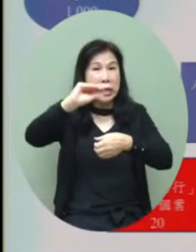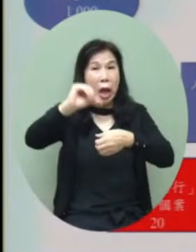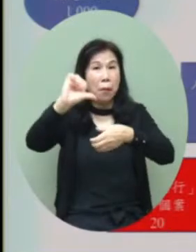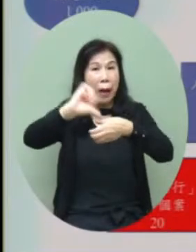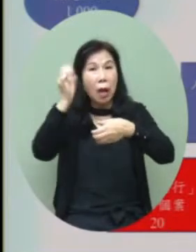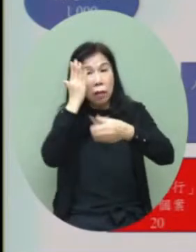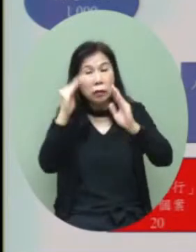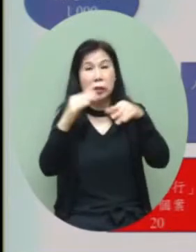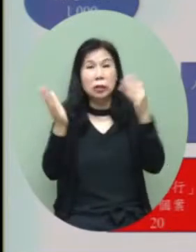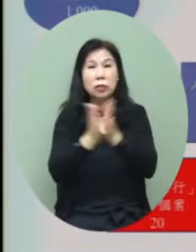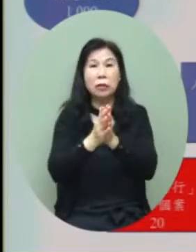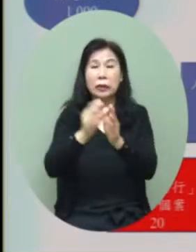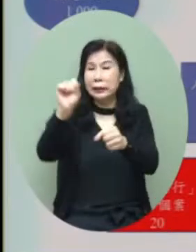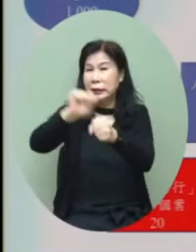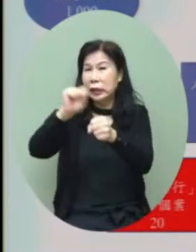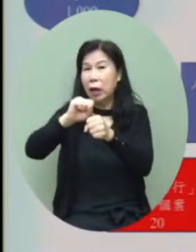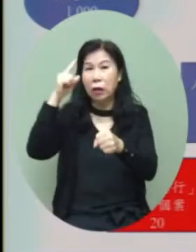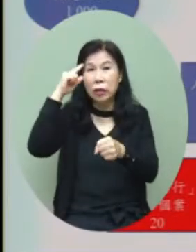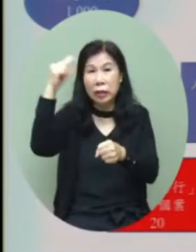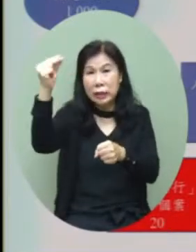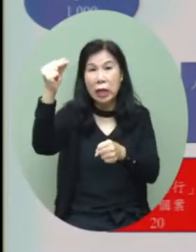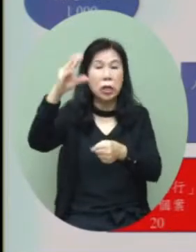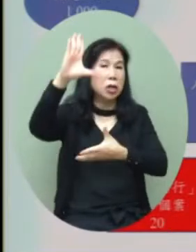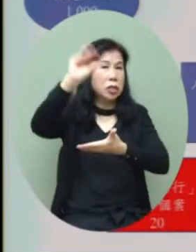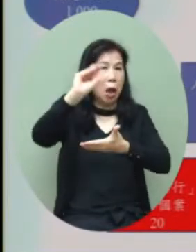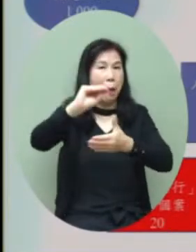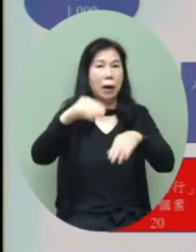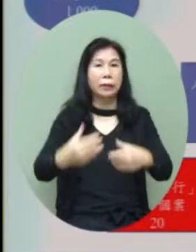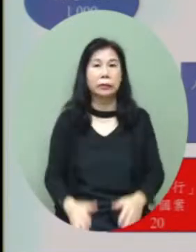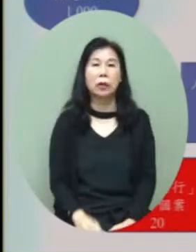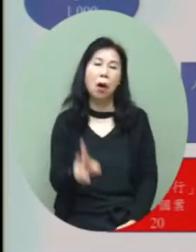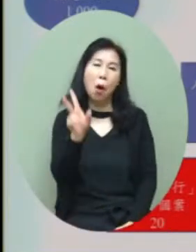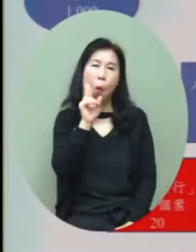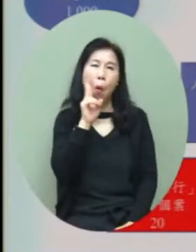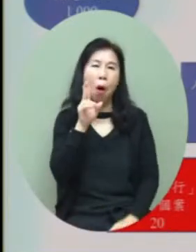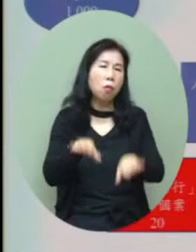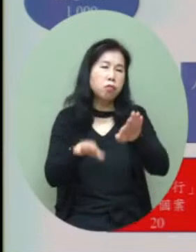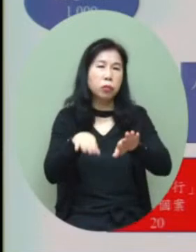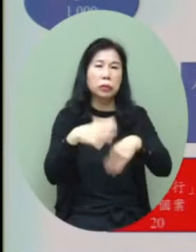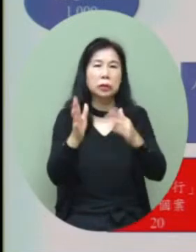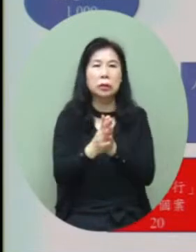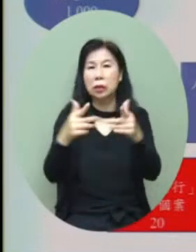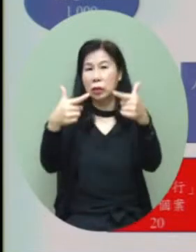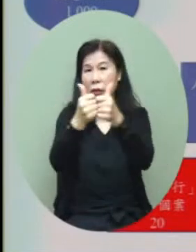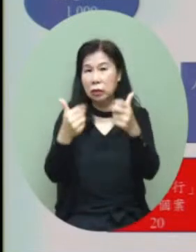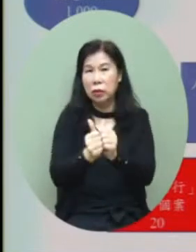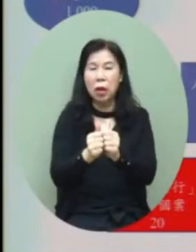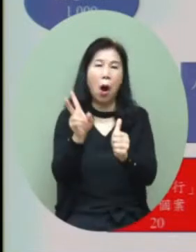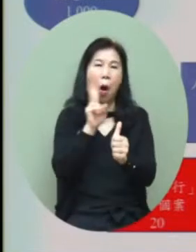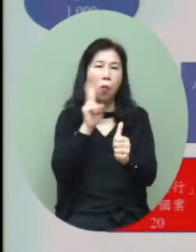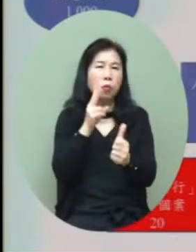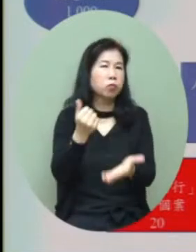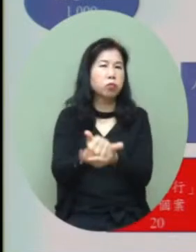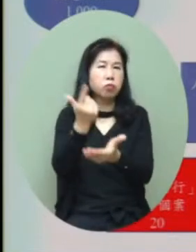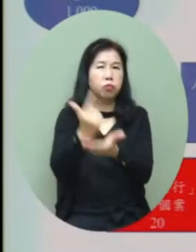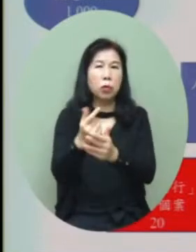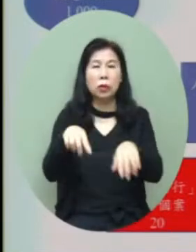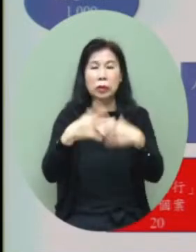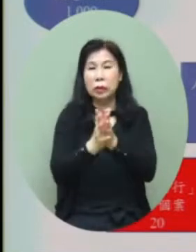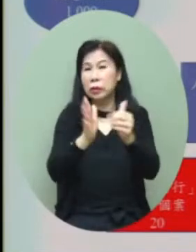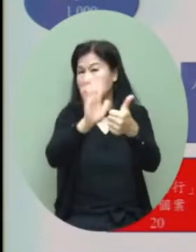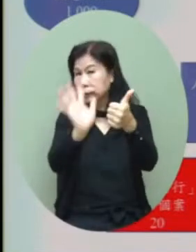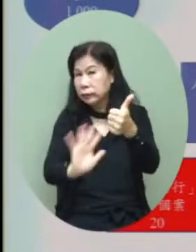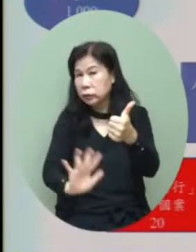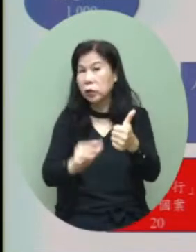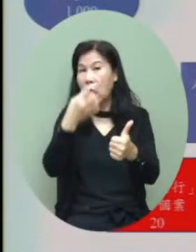An additional 4 nights in a quarantine hotel, that means 7 nights in a quarantine hotel,